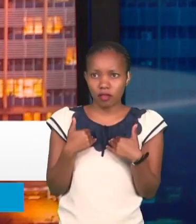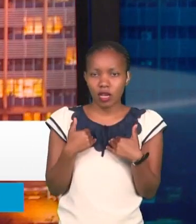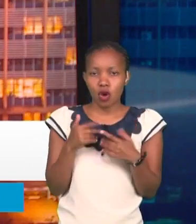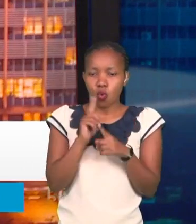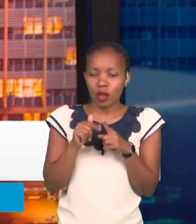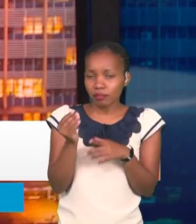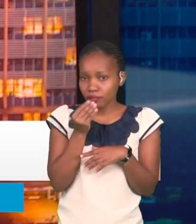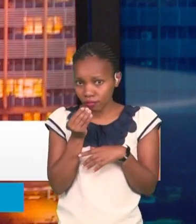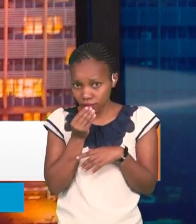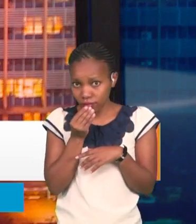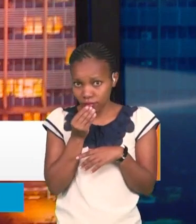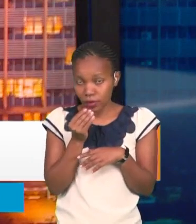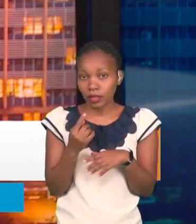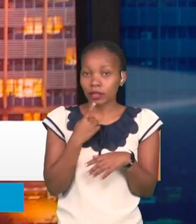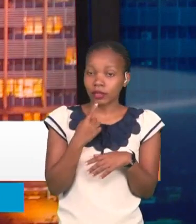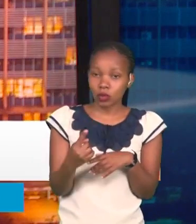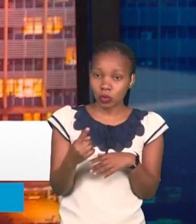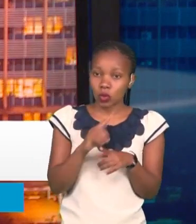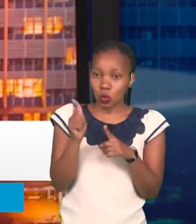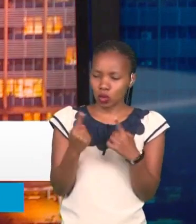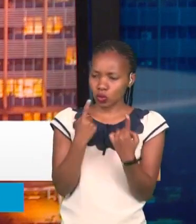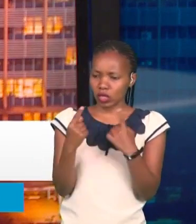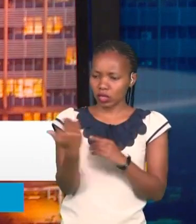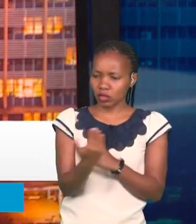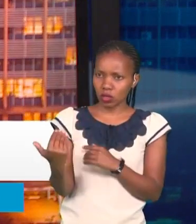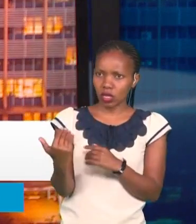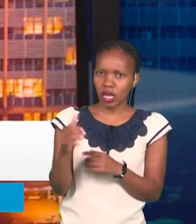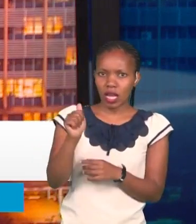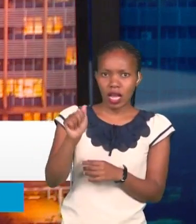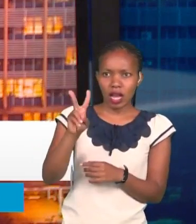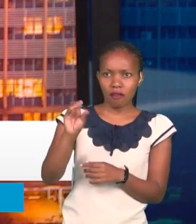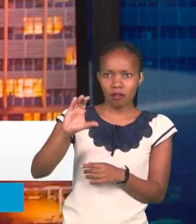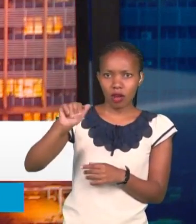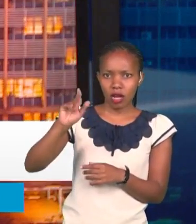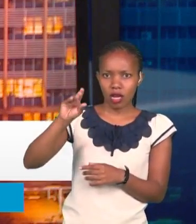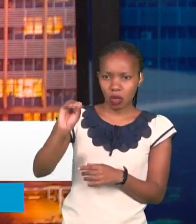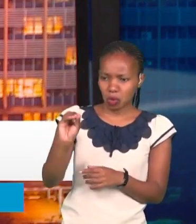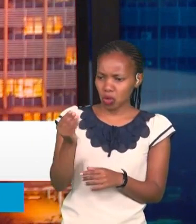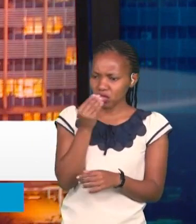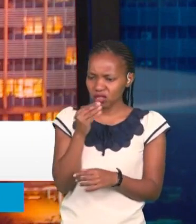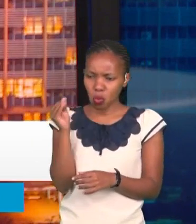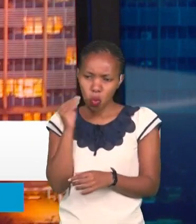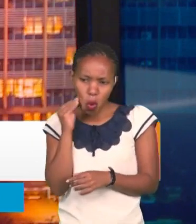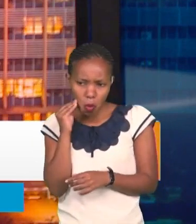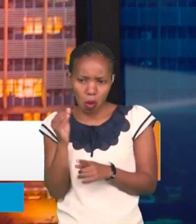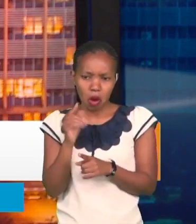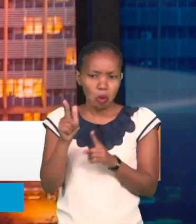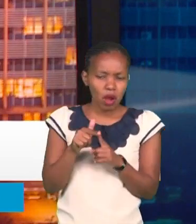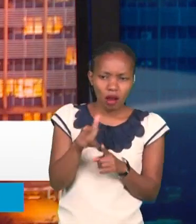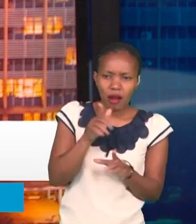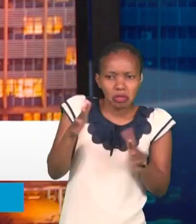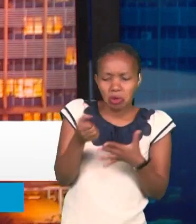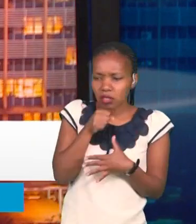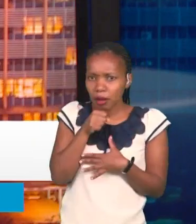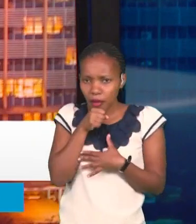intake. And therefore, when you tell a kid the avocado you ate at home during dinner or during lunch,